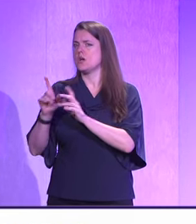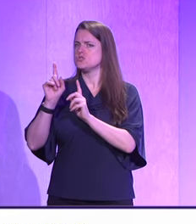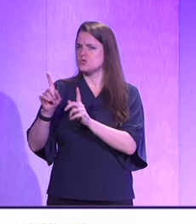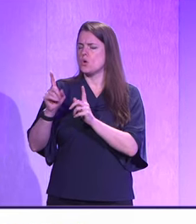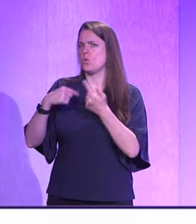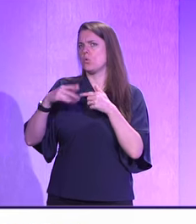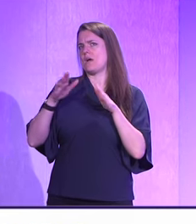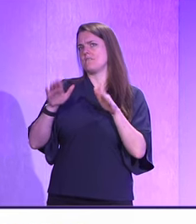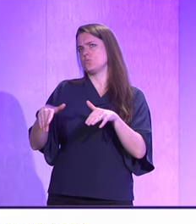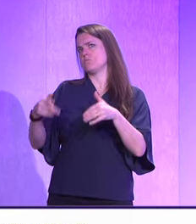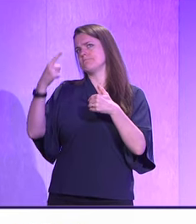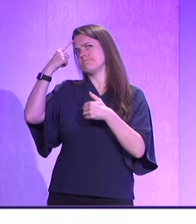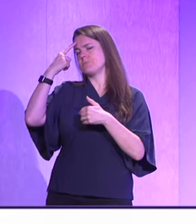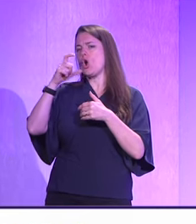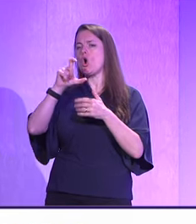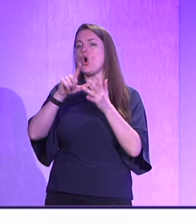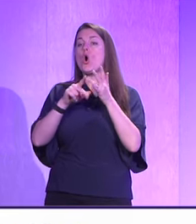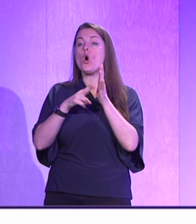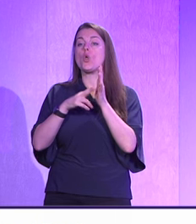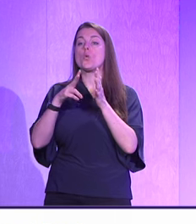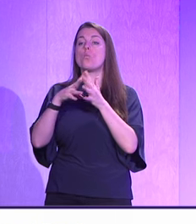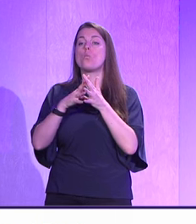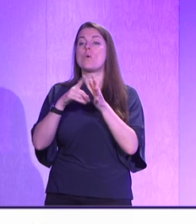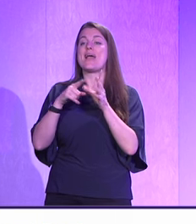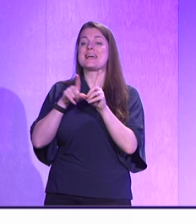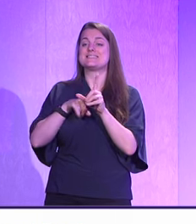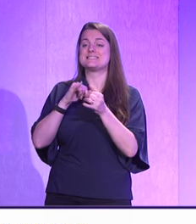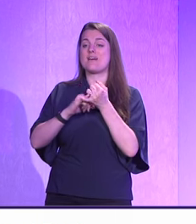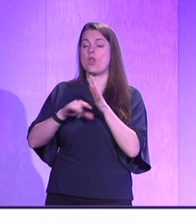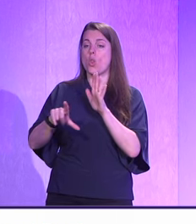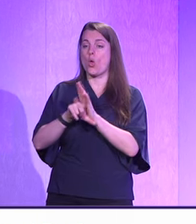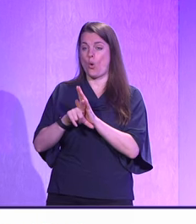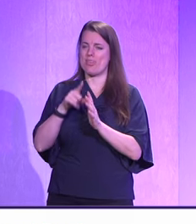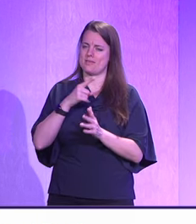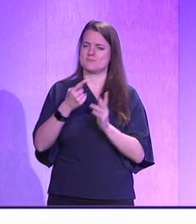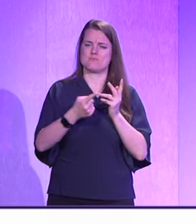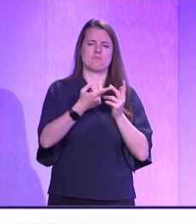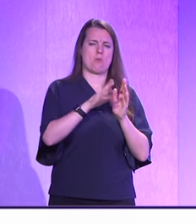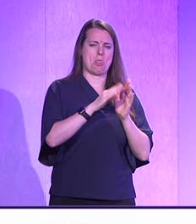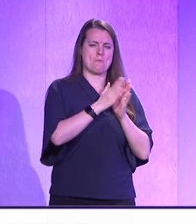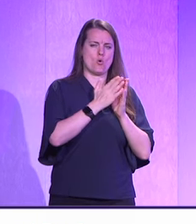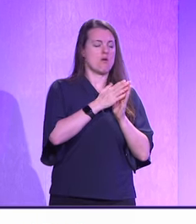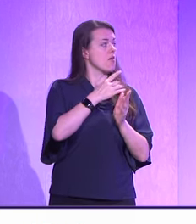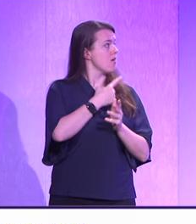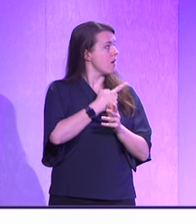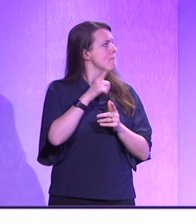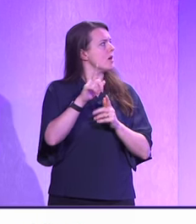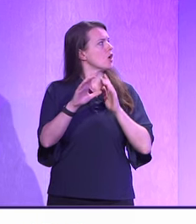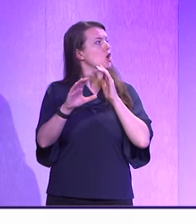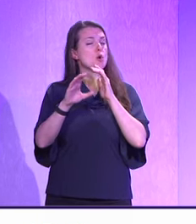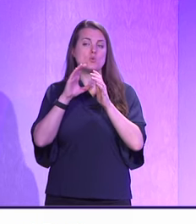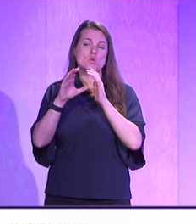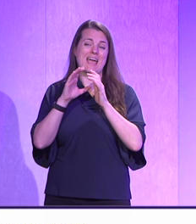We need to think about Conway's law. That's a key concept from Team Topologies' book, which is the mirroring that we get between the communication pathways